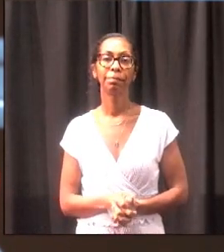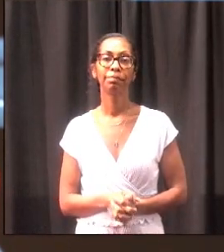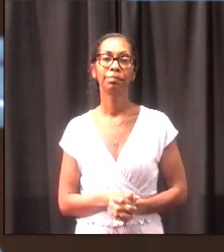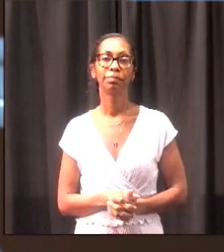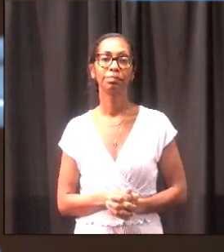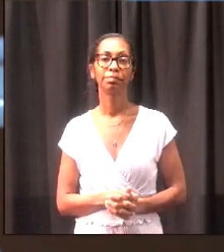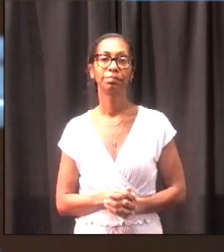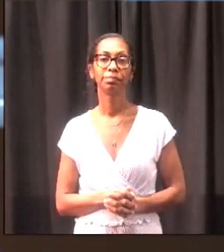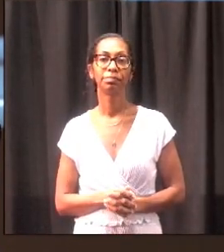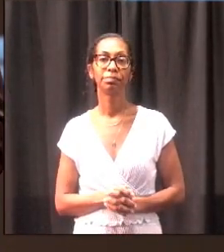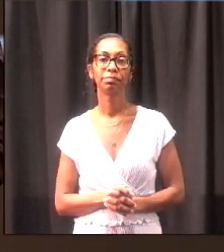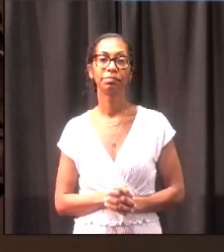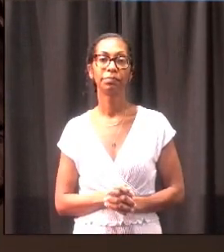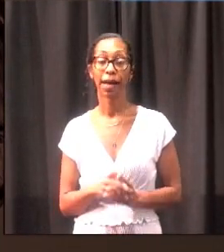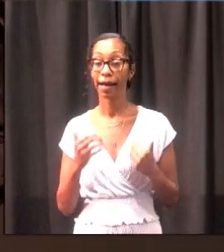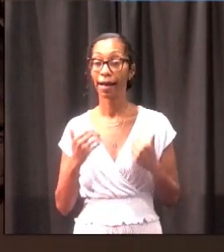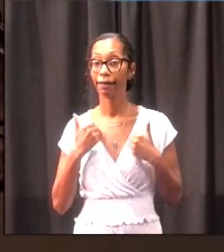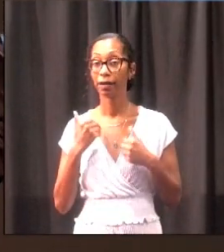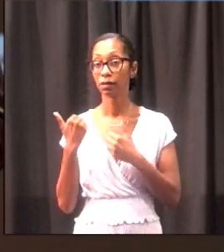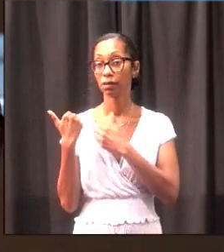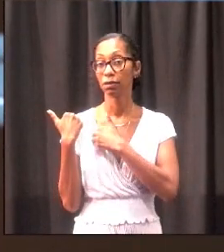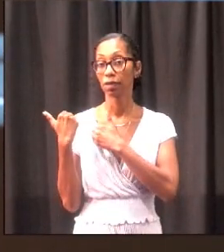And I understand that I have an assignment,